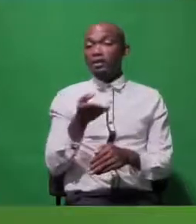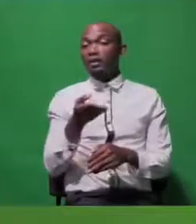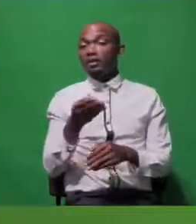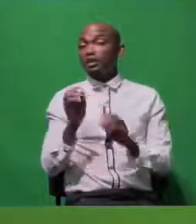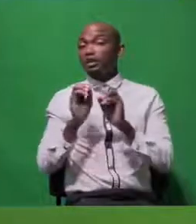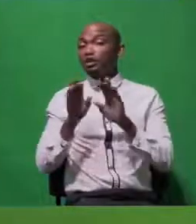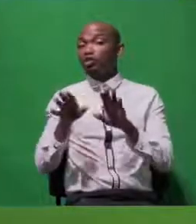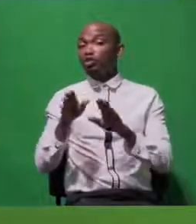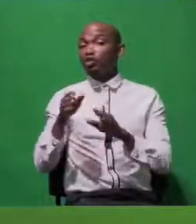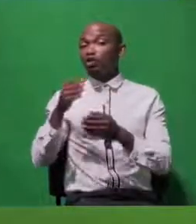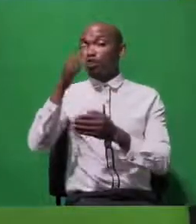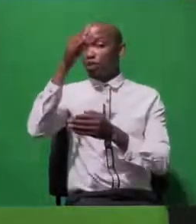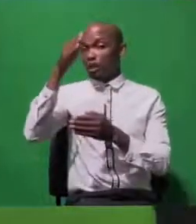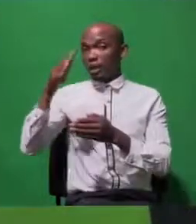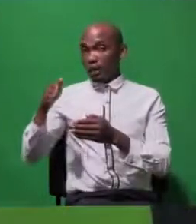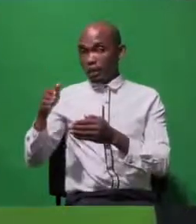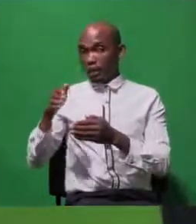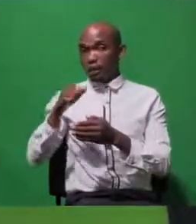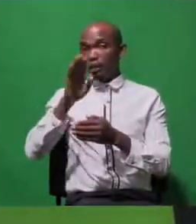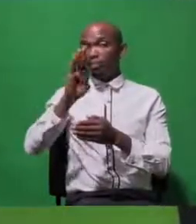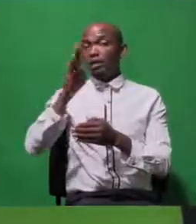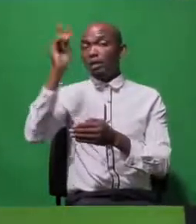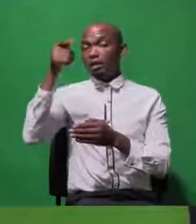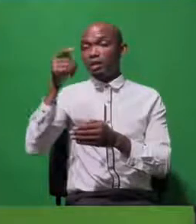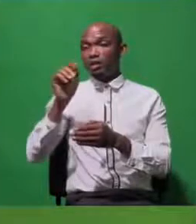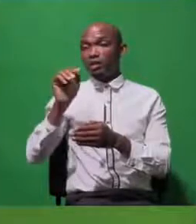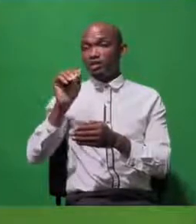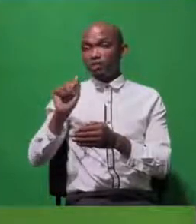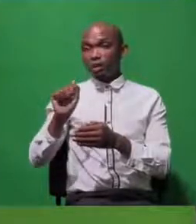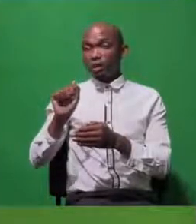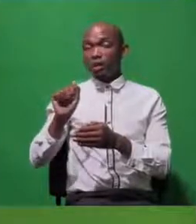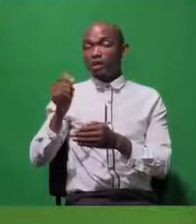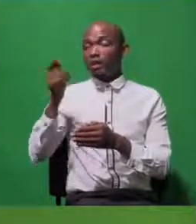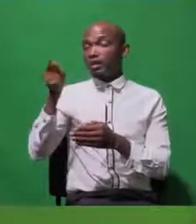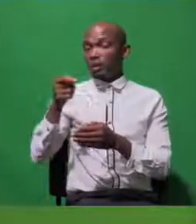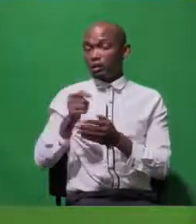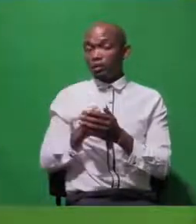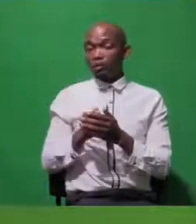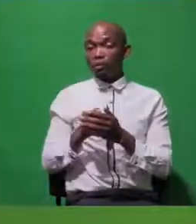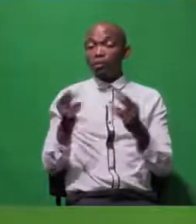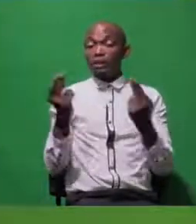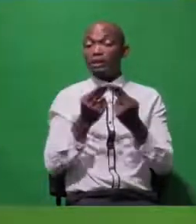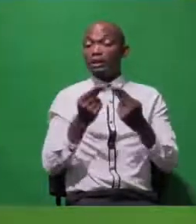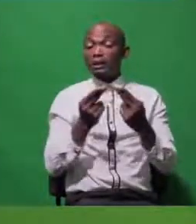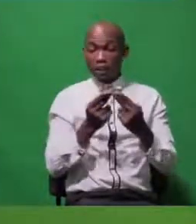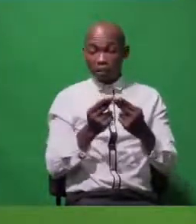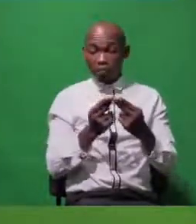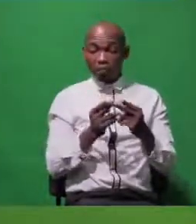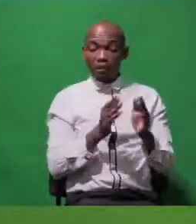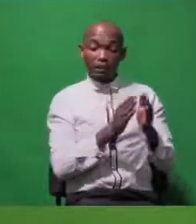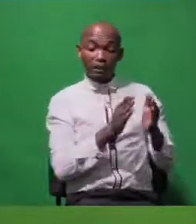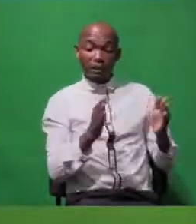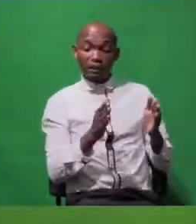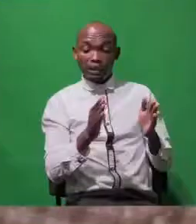dash B dash. The distance from B to X is the same as distance from X to B